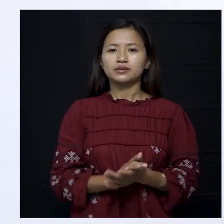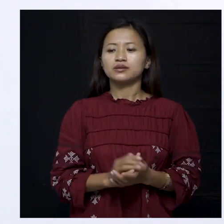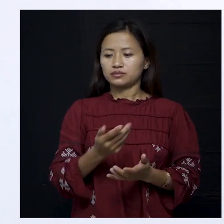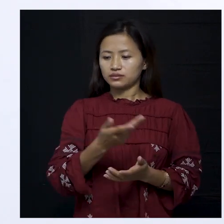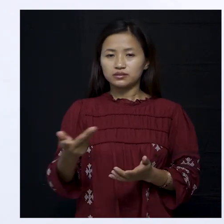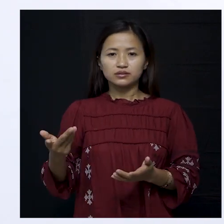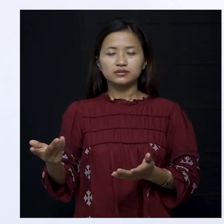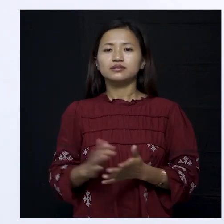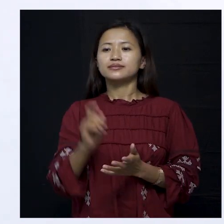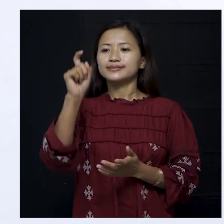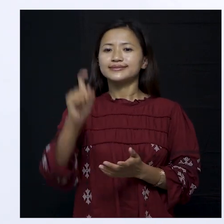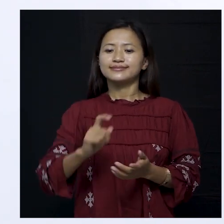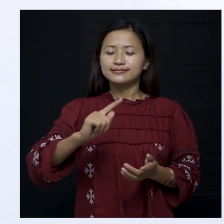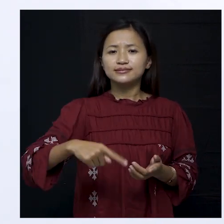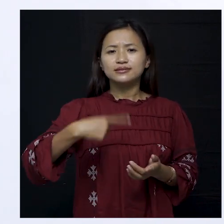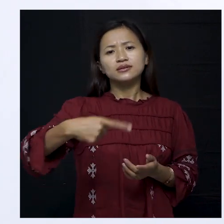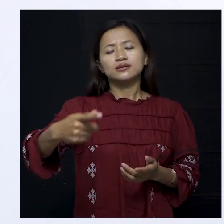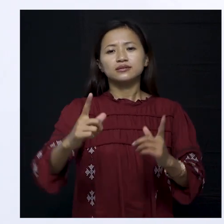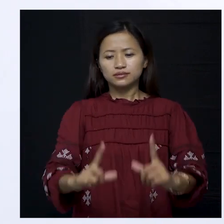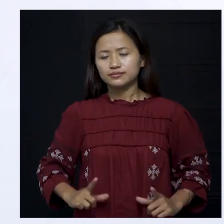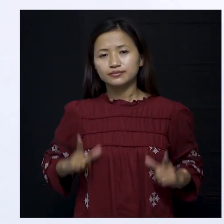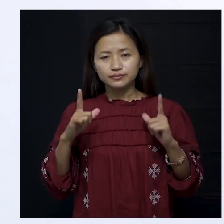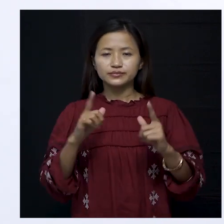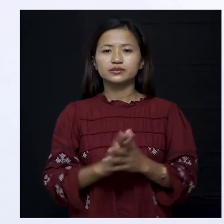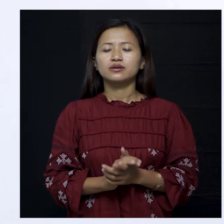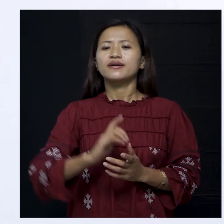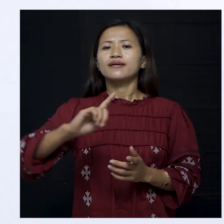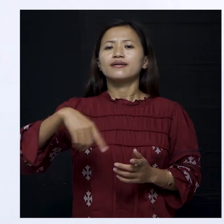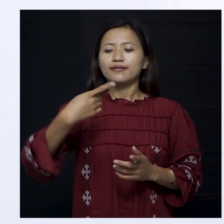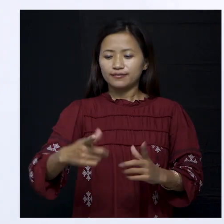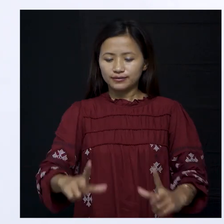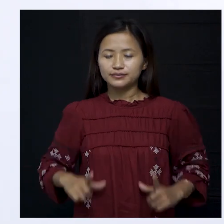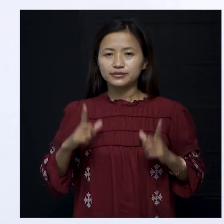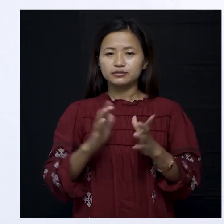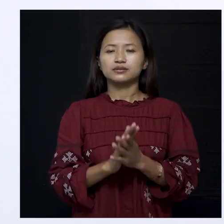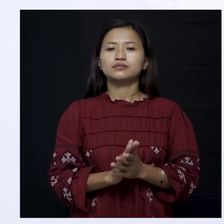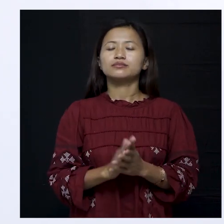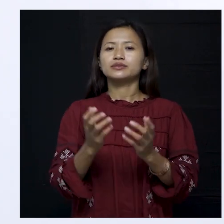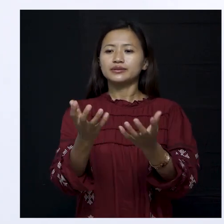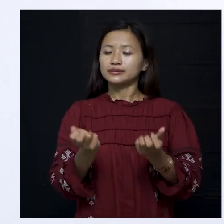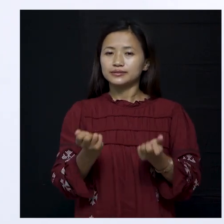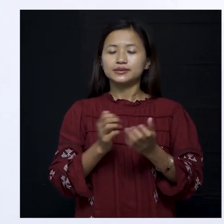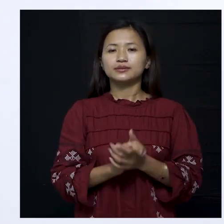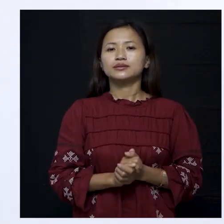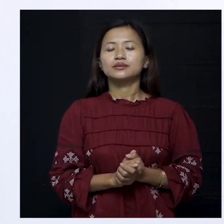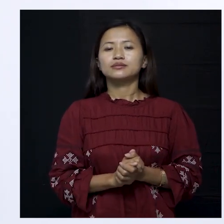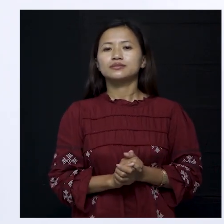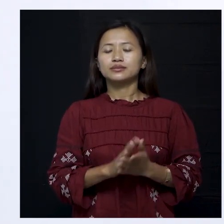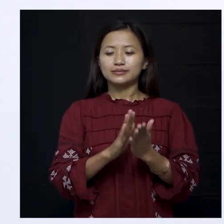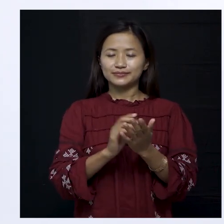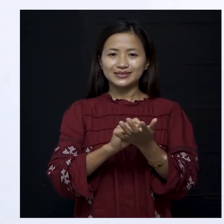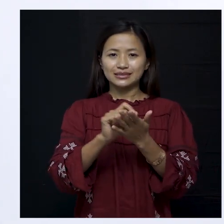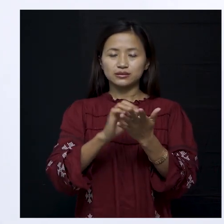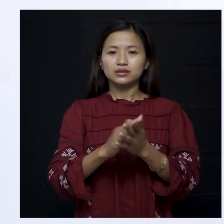the things that we need in our daily lives, right? In our everyday lives, this can be applicable. We know that as we